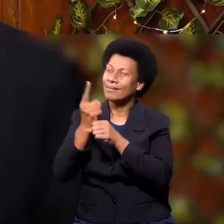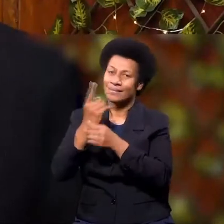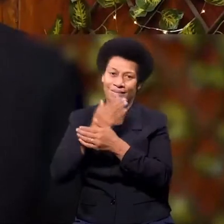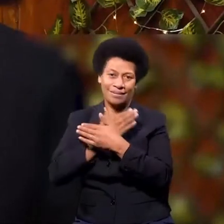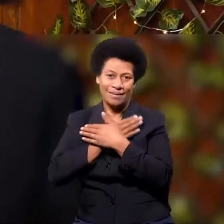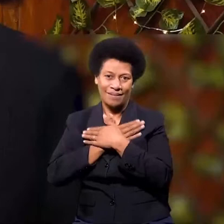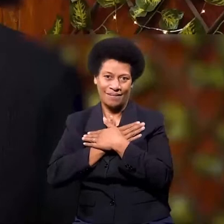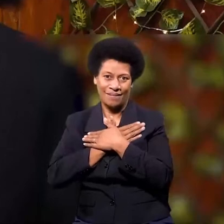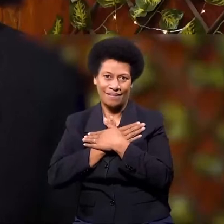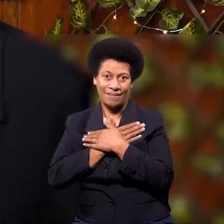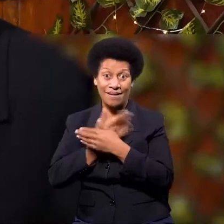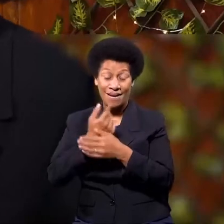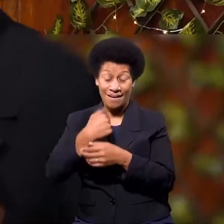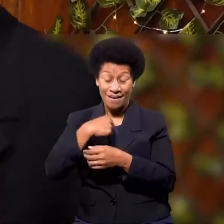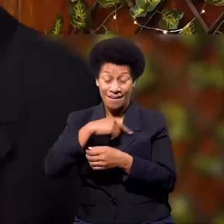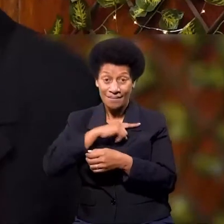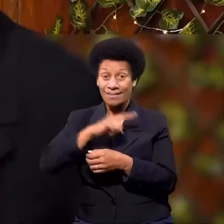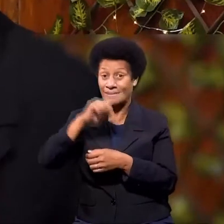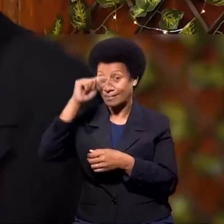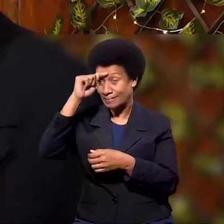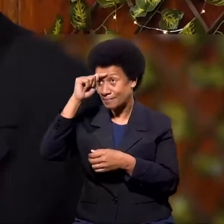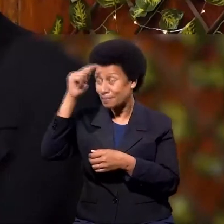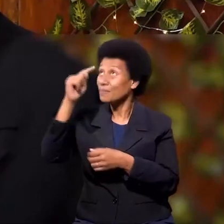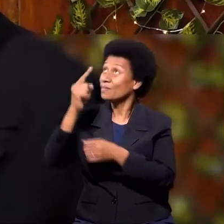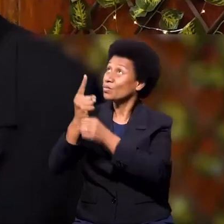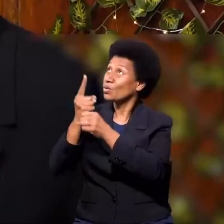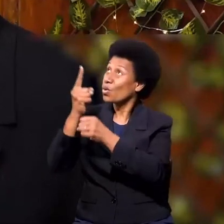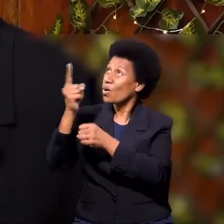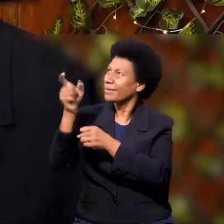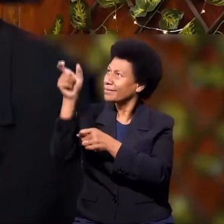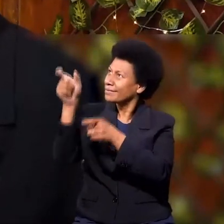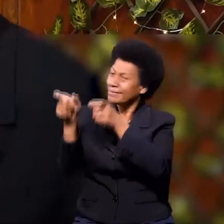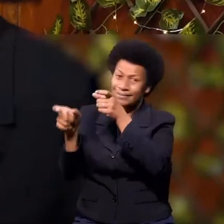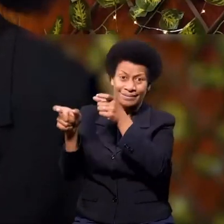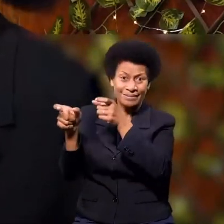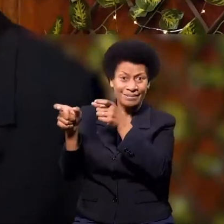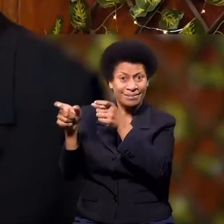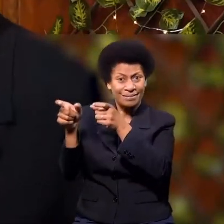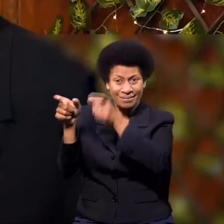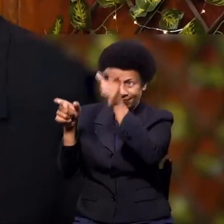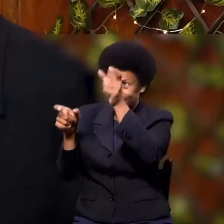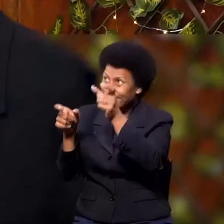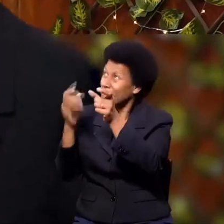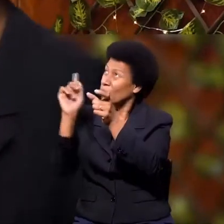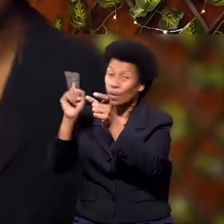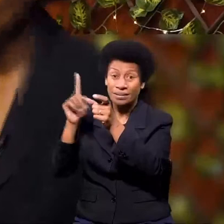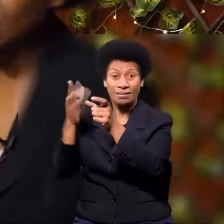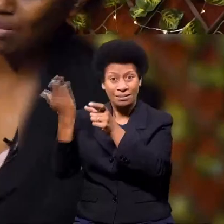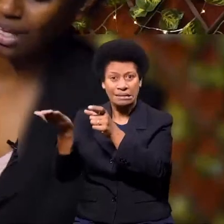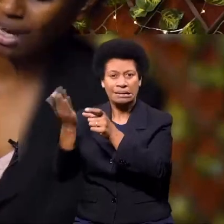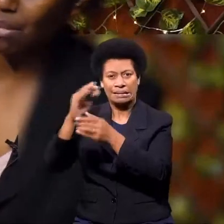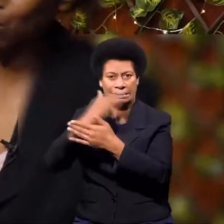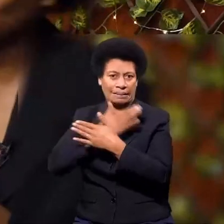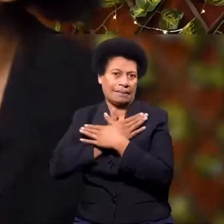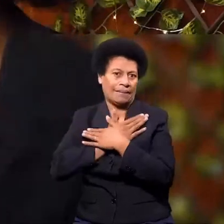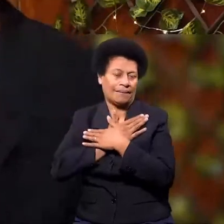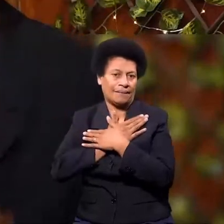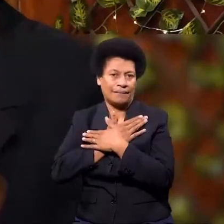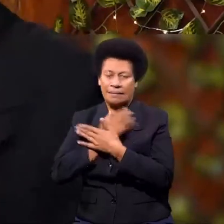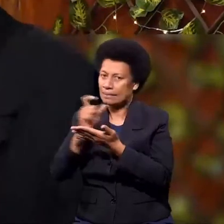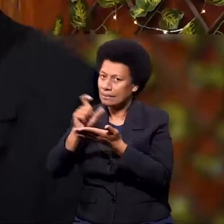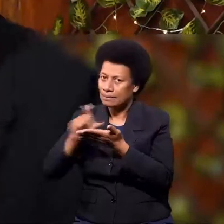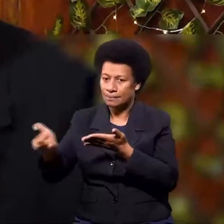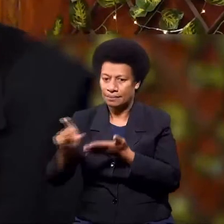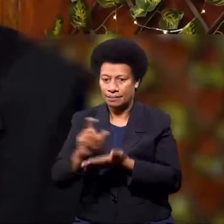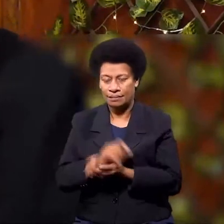Mm. When we understand the character of God, we will be able to understand the essence of his love. Talatala, you mentioned something about obeying God.